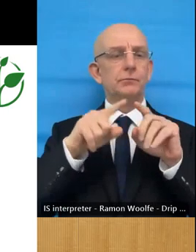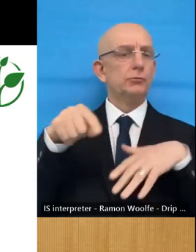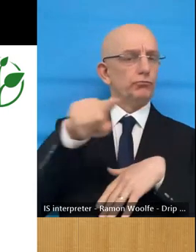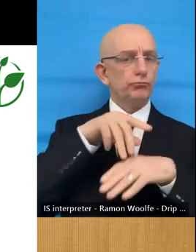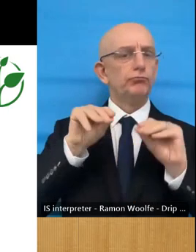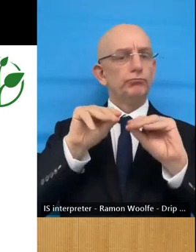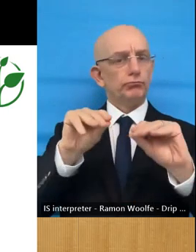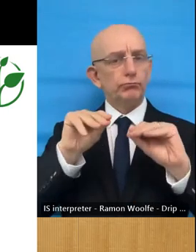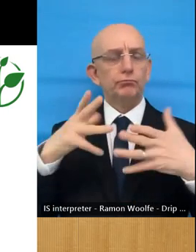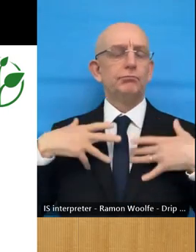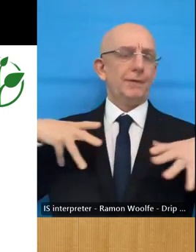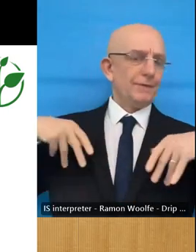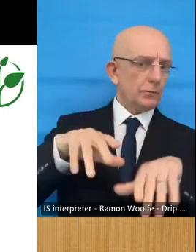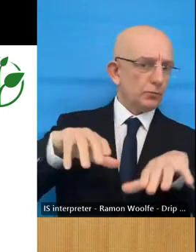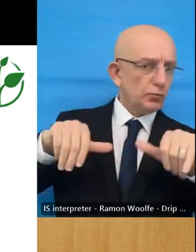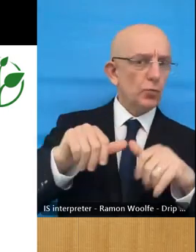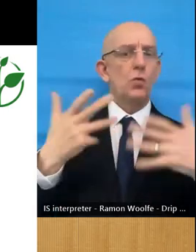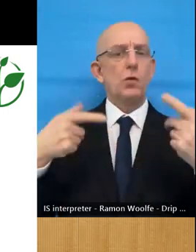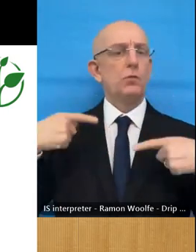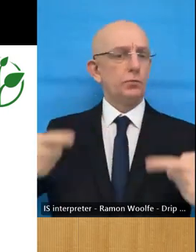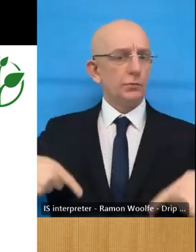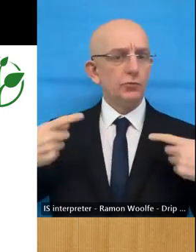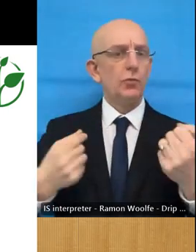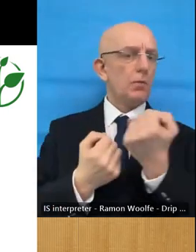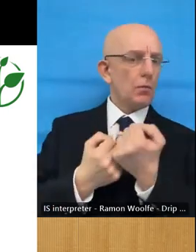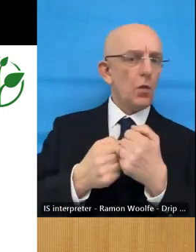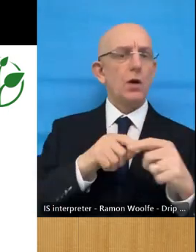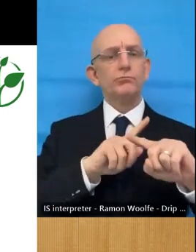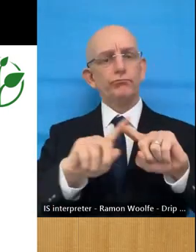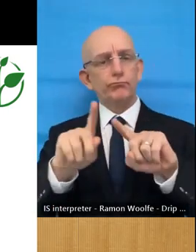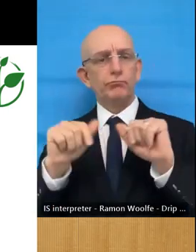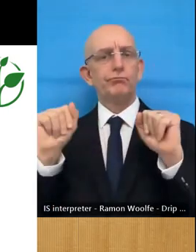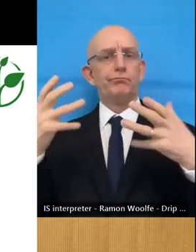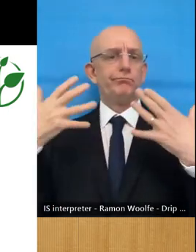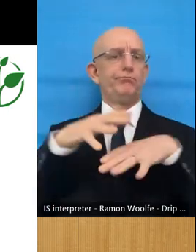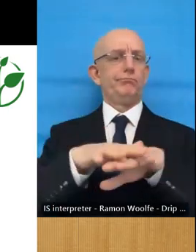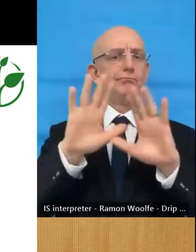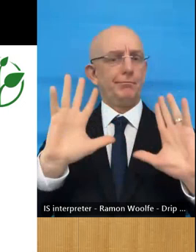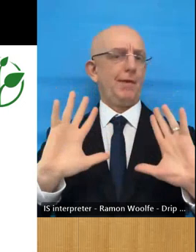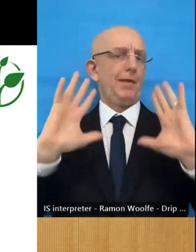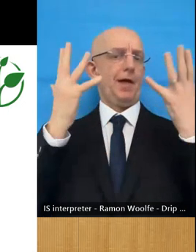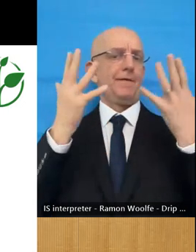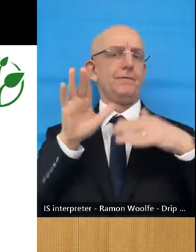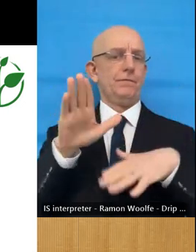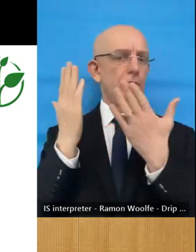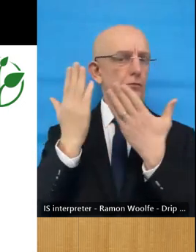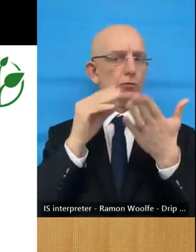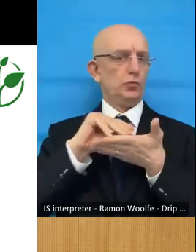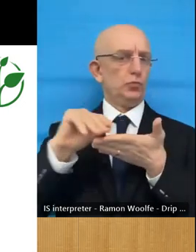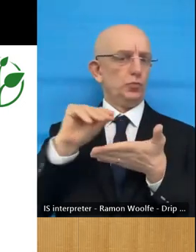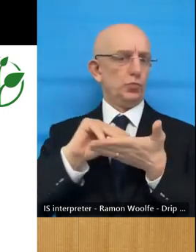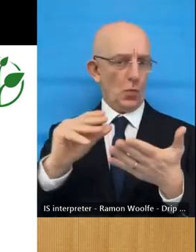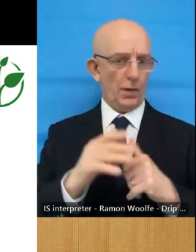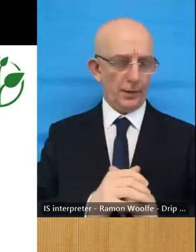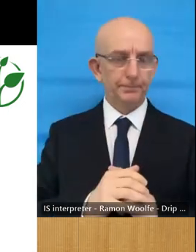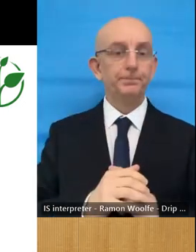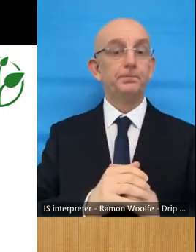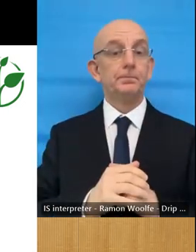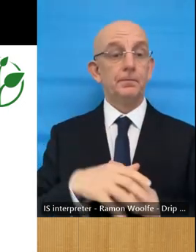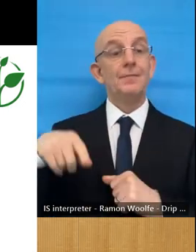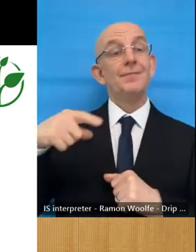equipment, and offer individual tutoring for students with special needs if required. Our additional